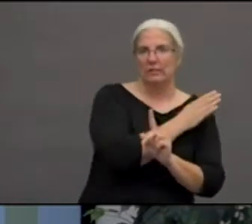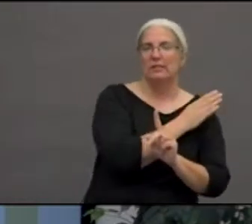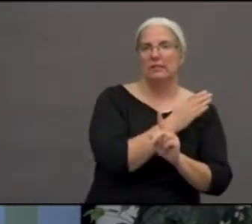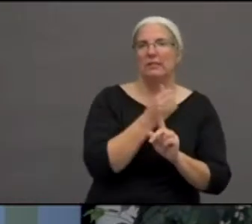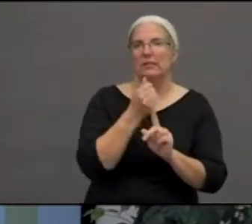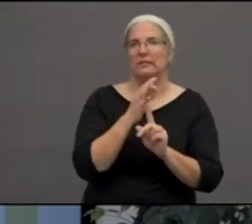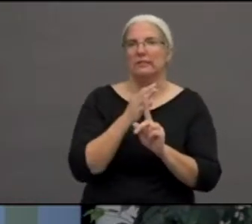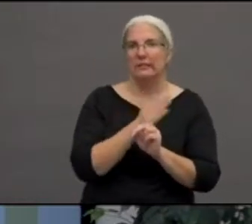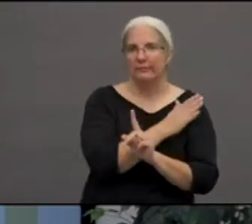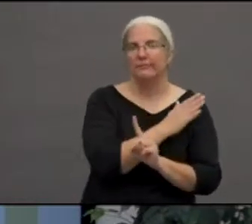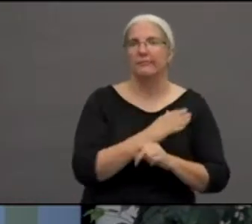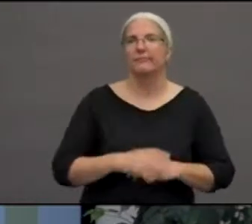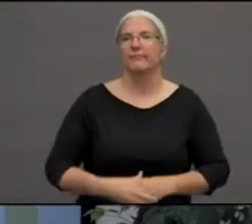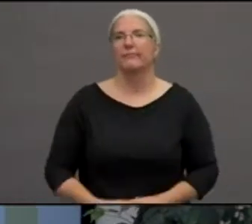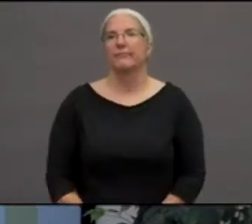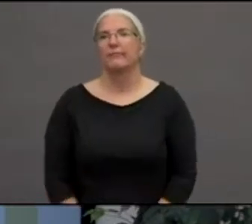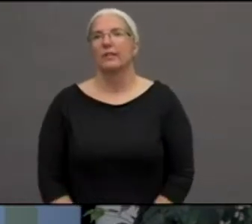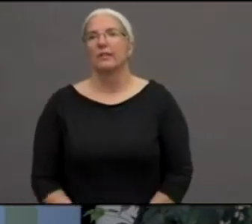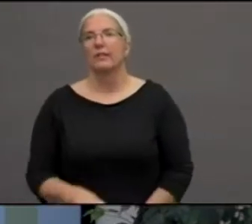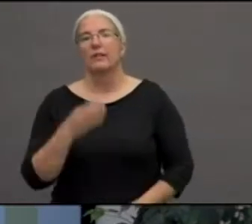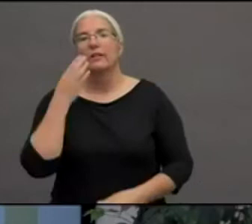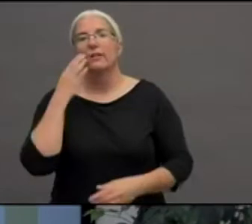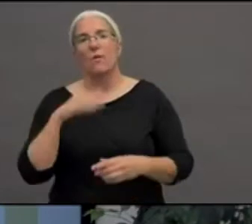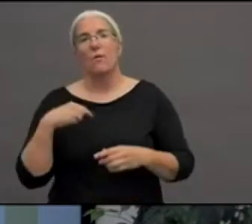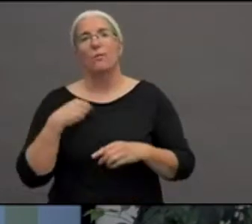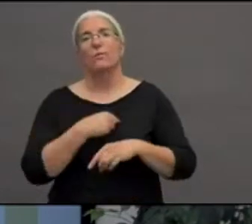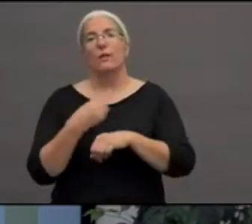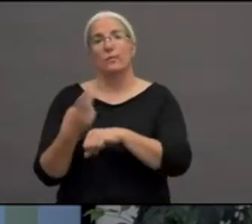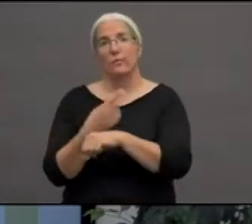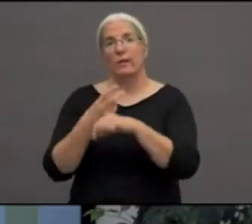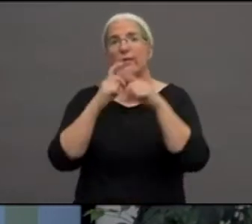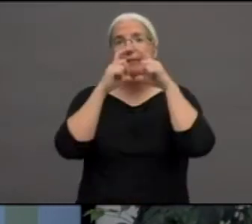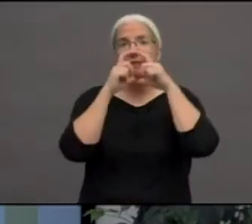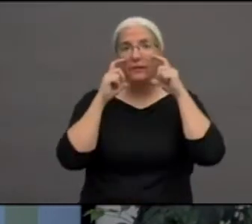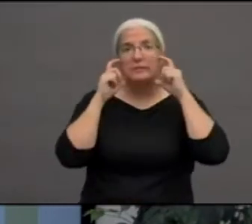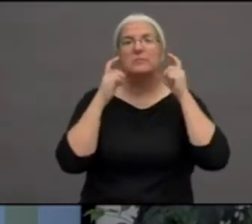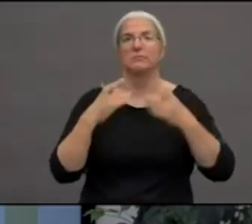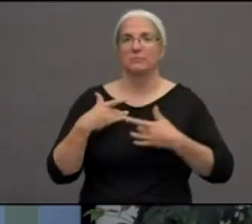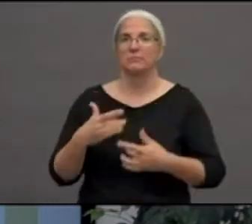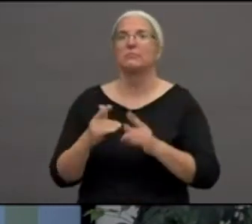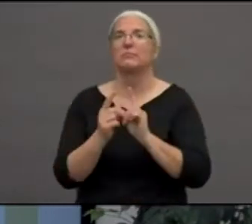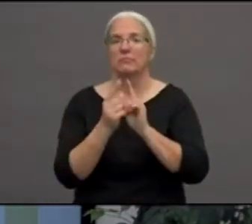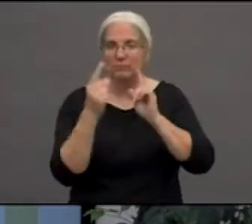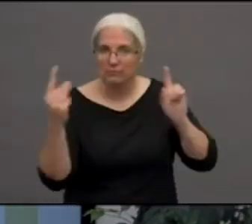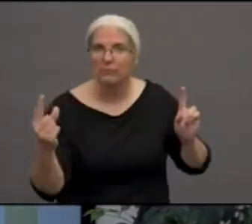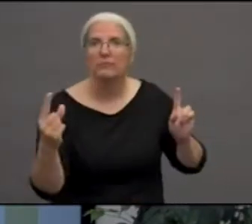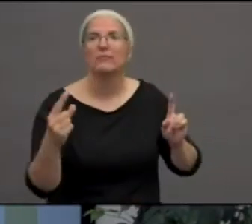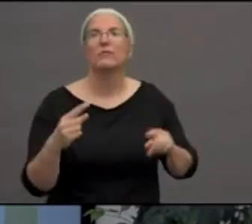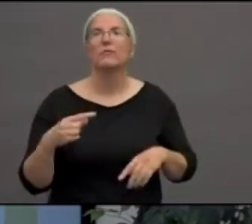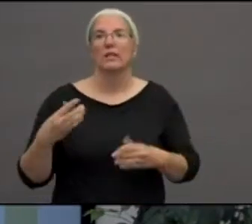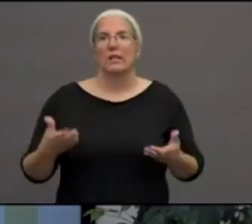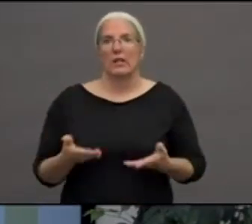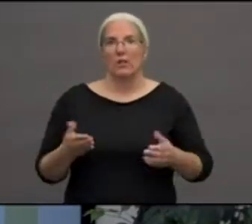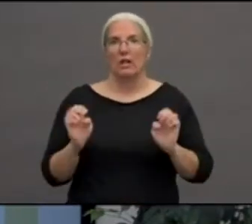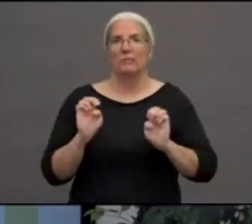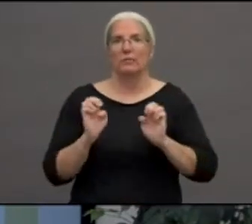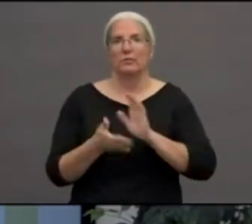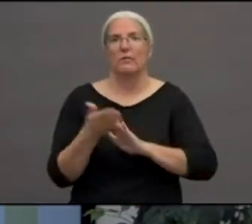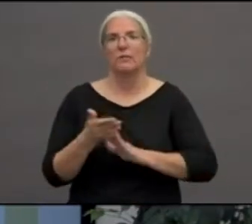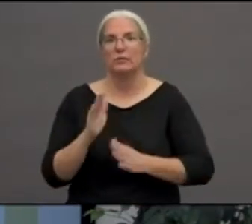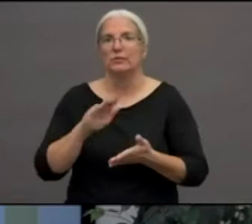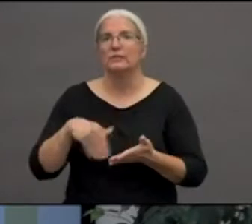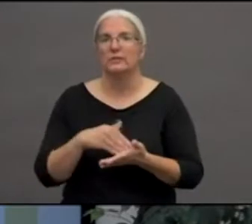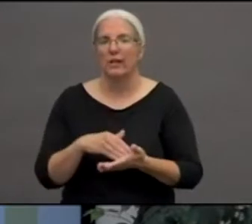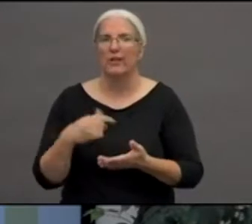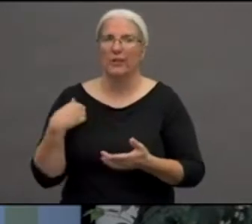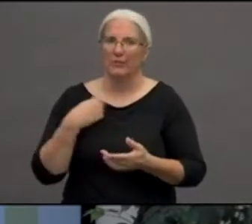As if wearing a face covering, practicing physical and social distancing was already enough of adjustment to make